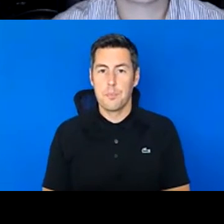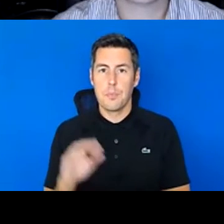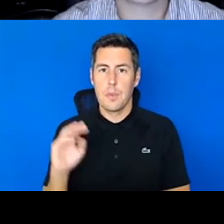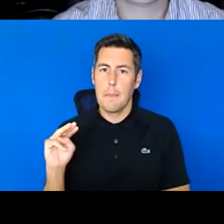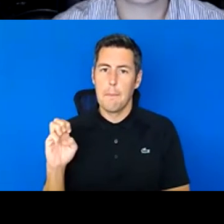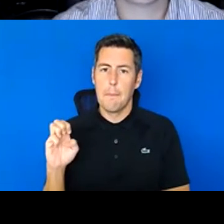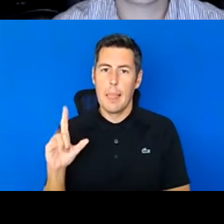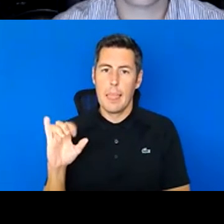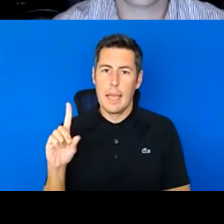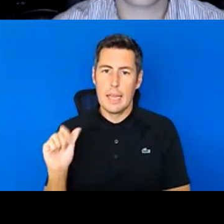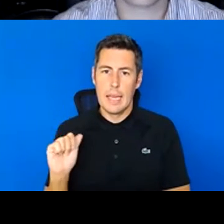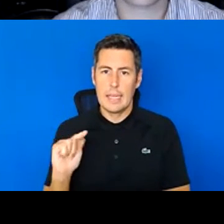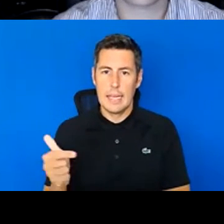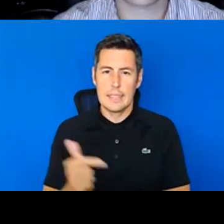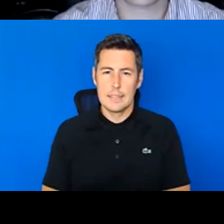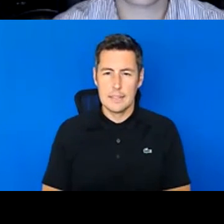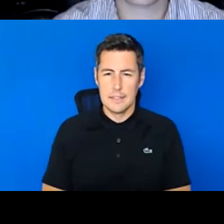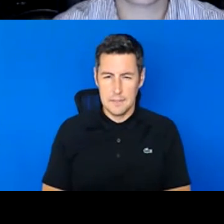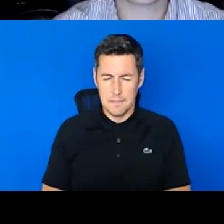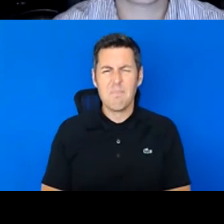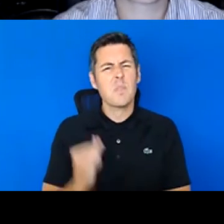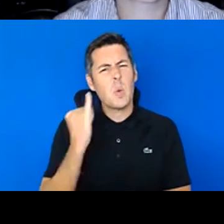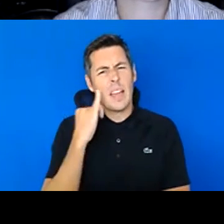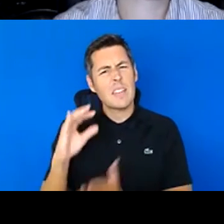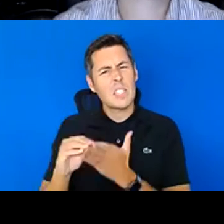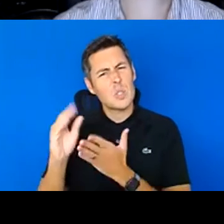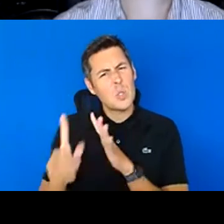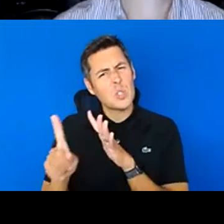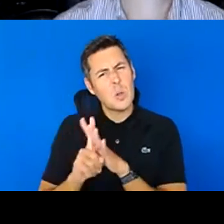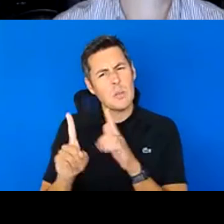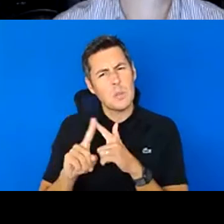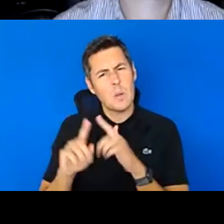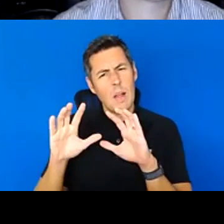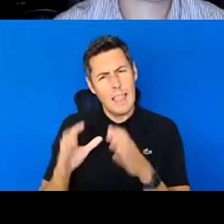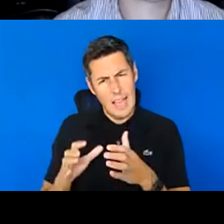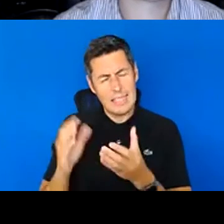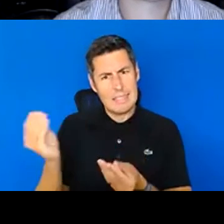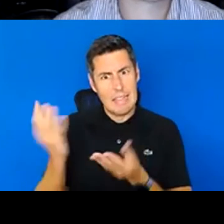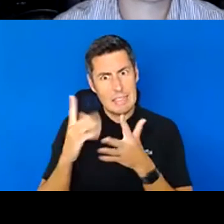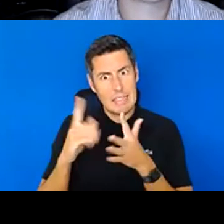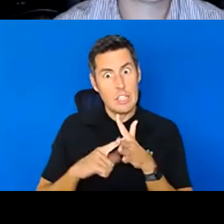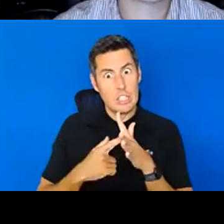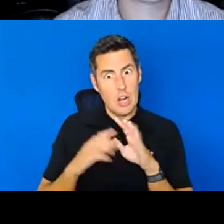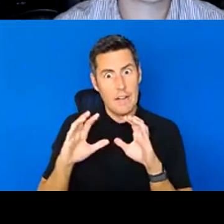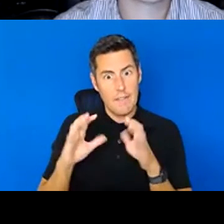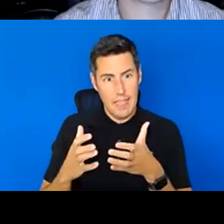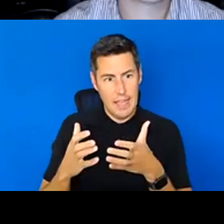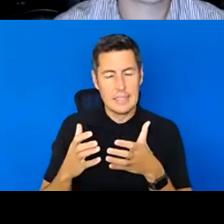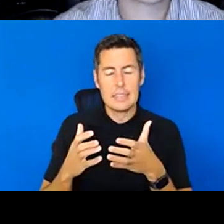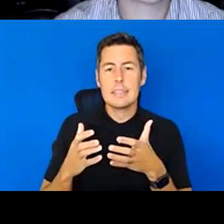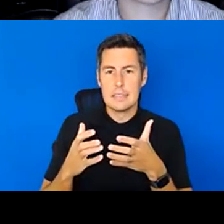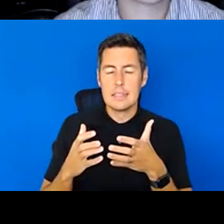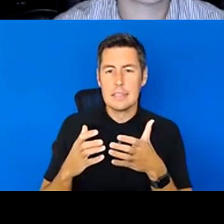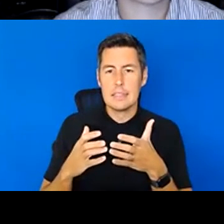Firuz. If a student shows up to class and tells us at the start of class, not any time earlier than